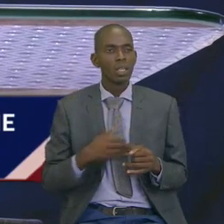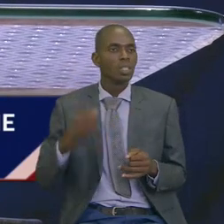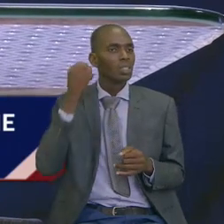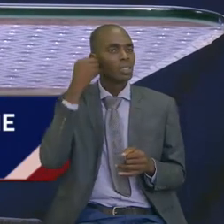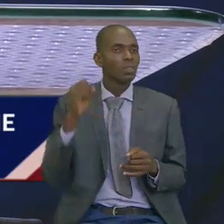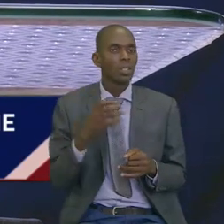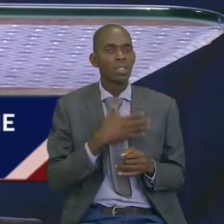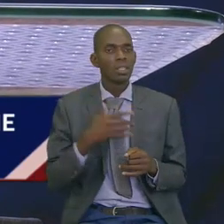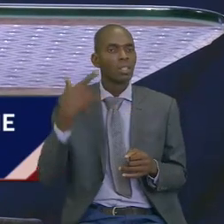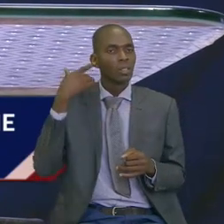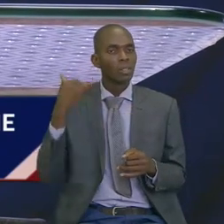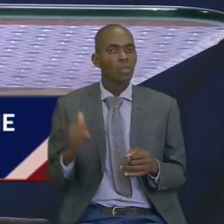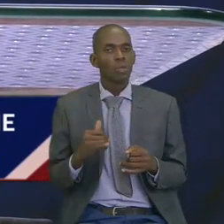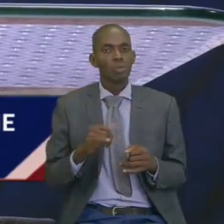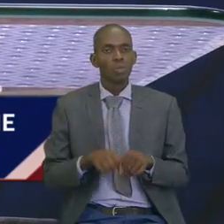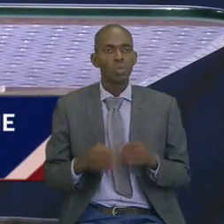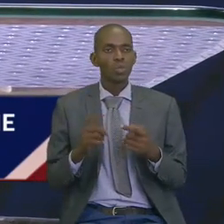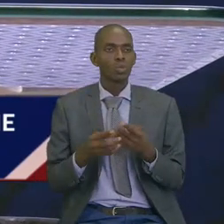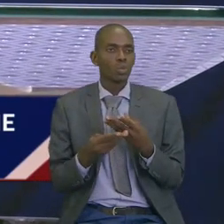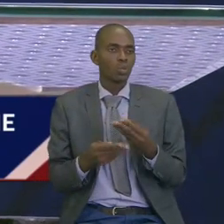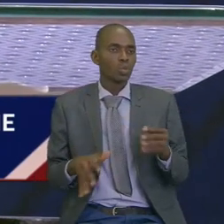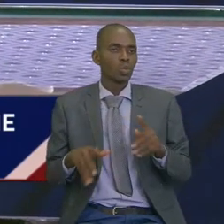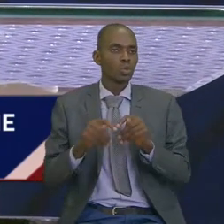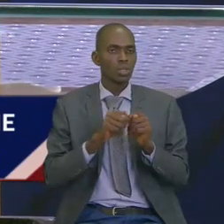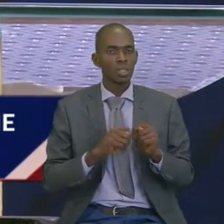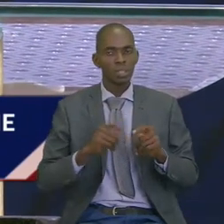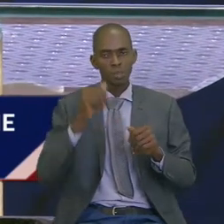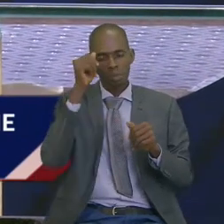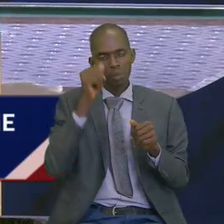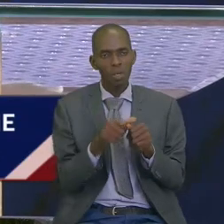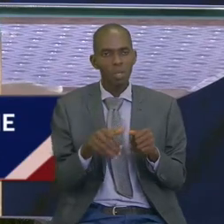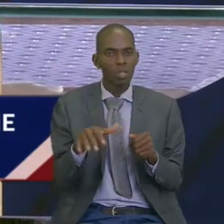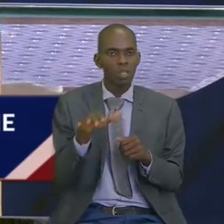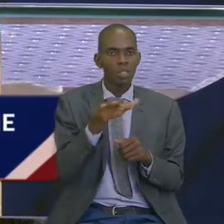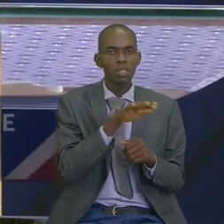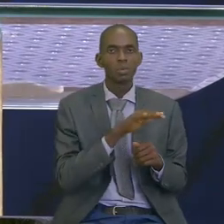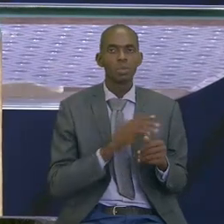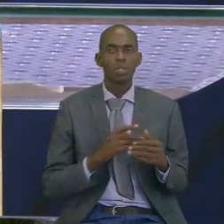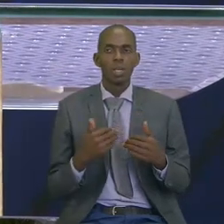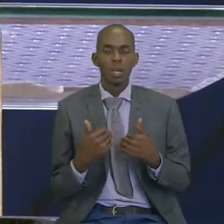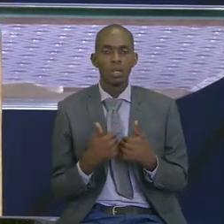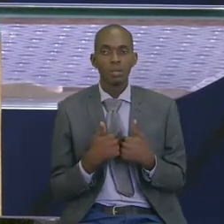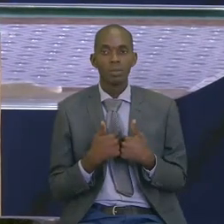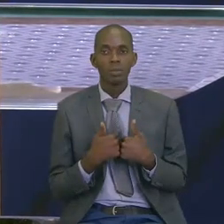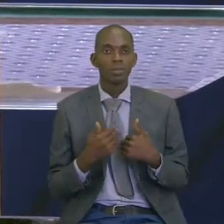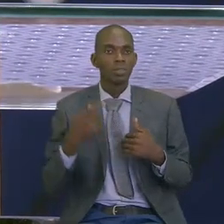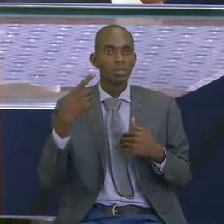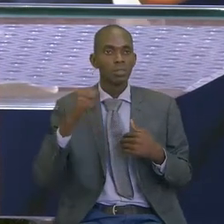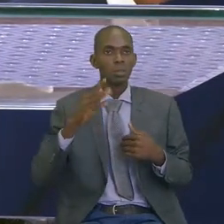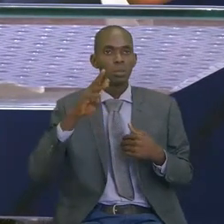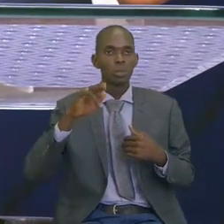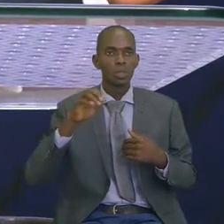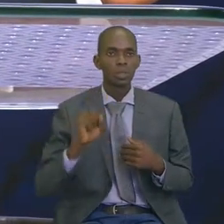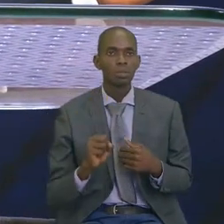broken to pieces. Remember, those are kingdoms, the iron and the clay and the brass and the silver and the gold. Remember, their kingdoms,